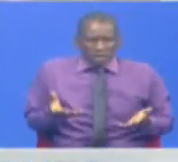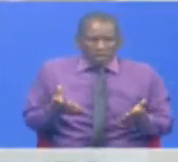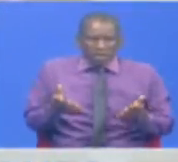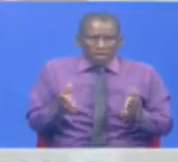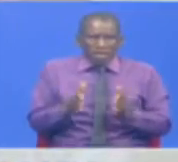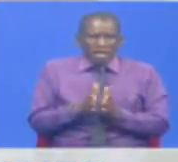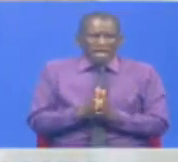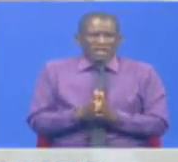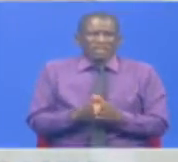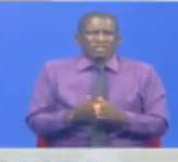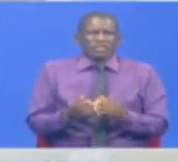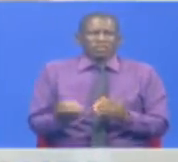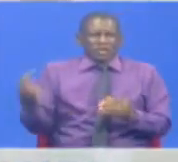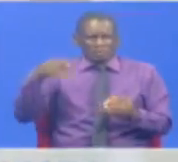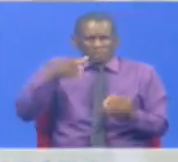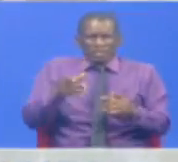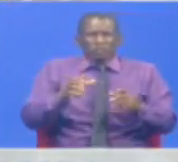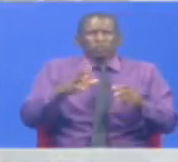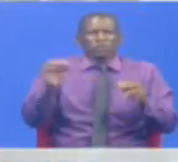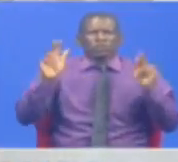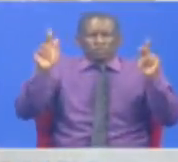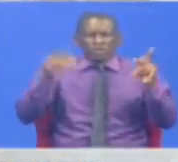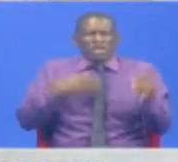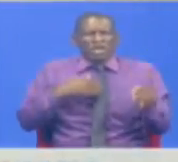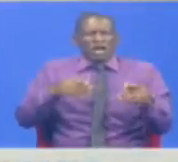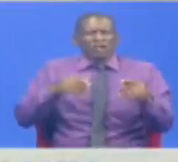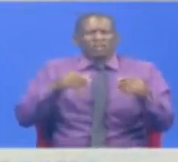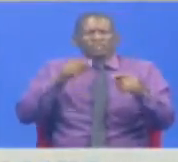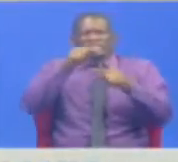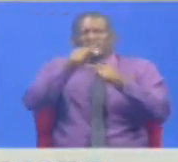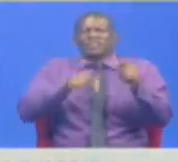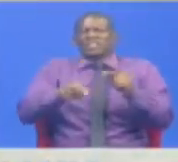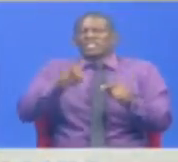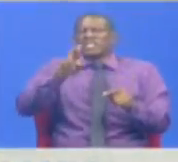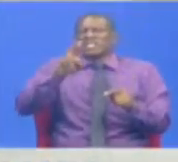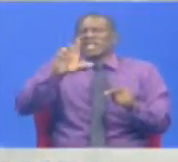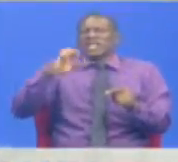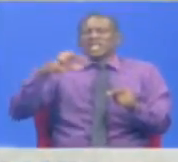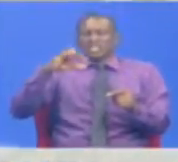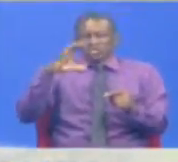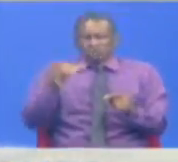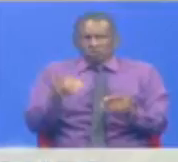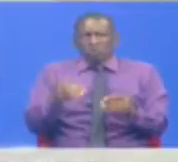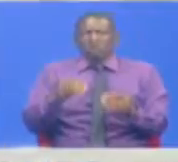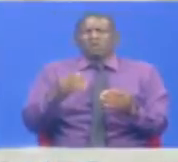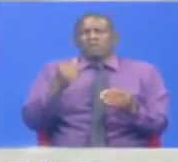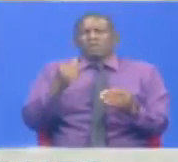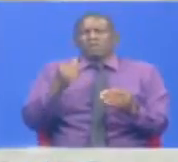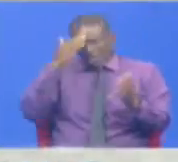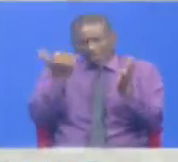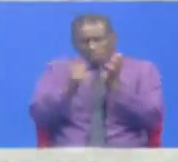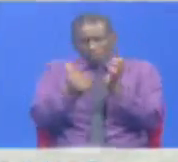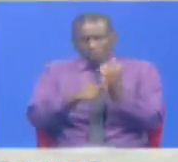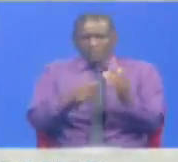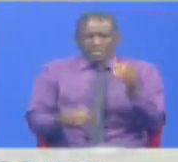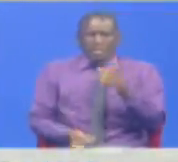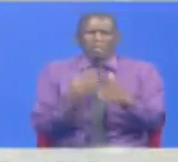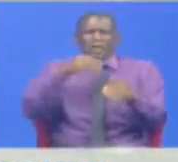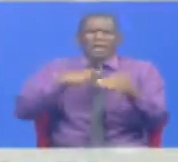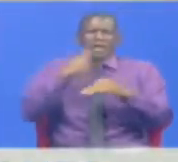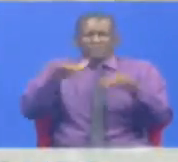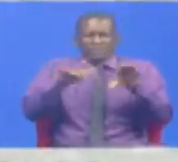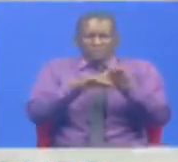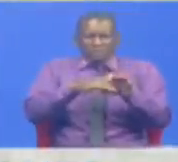aende Kisumu, sababu alizaa gawa Legio Maria, aende kwake. Monday clashes were ignited when members of Pope Adika's camp attempted to gain entry